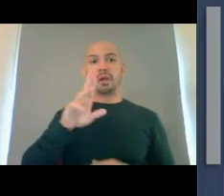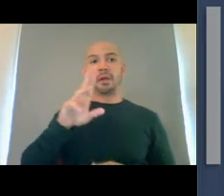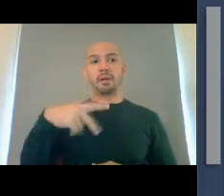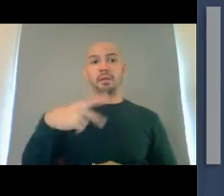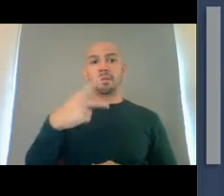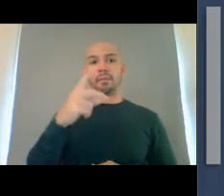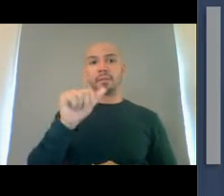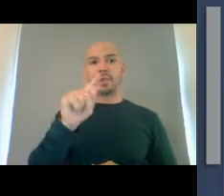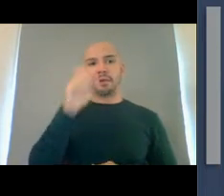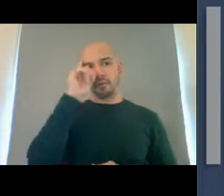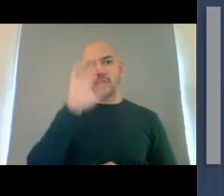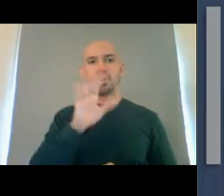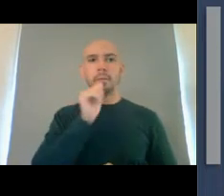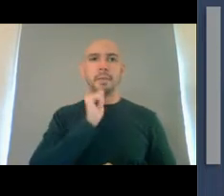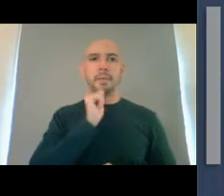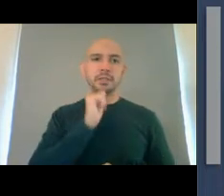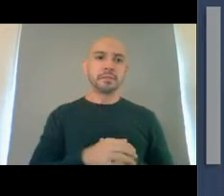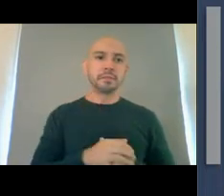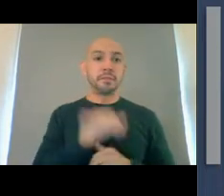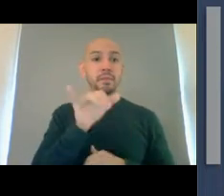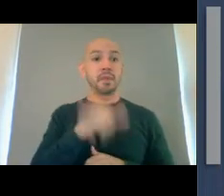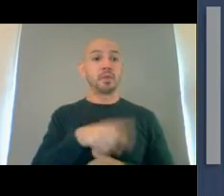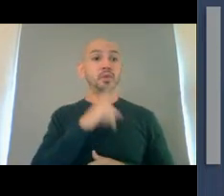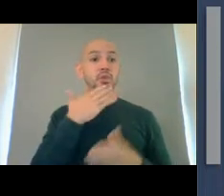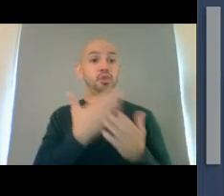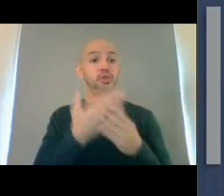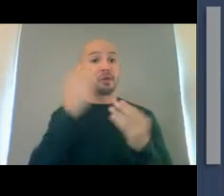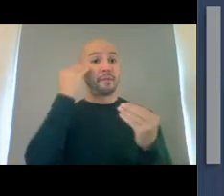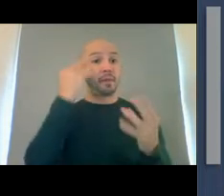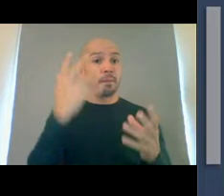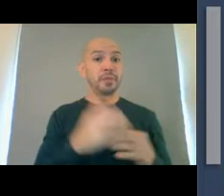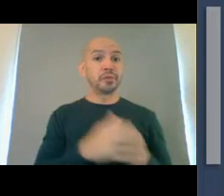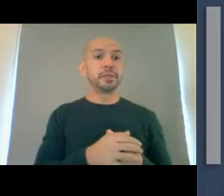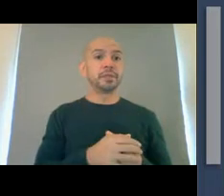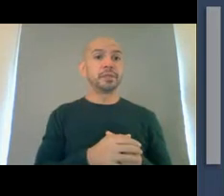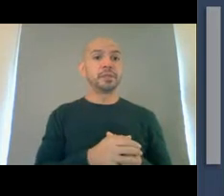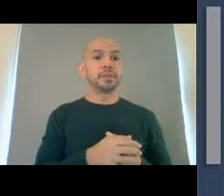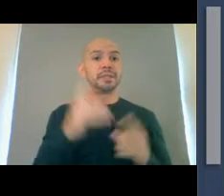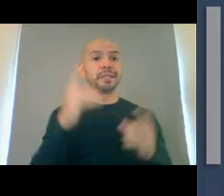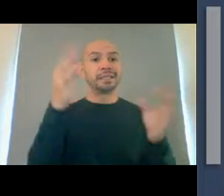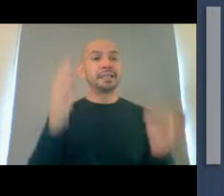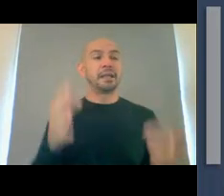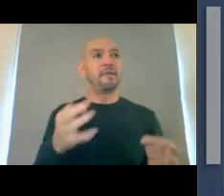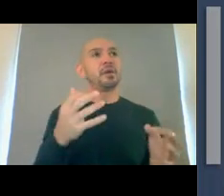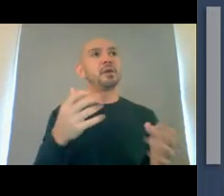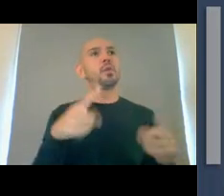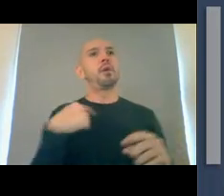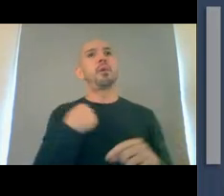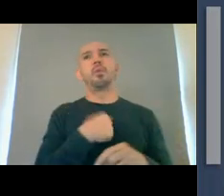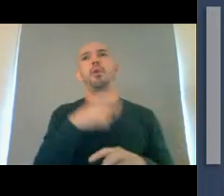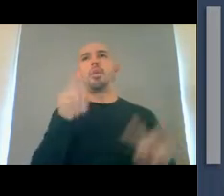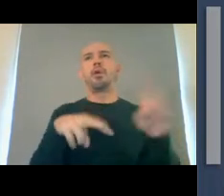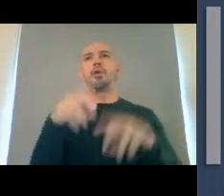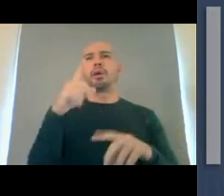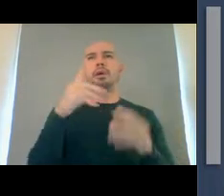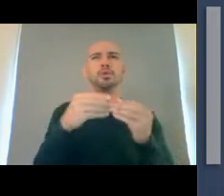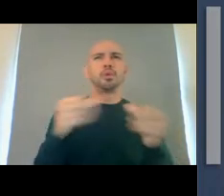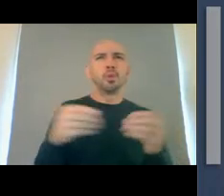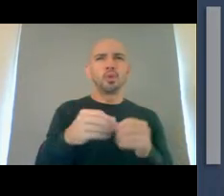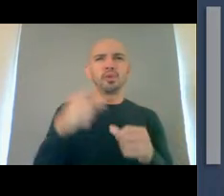patience i don't know that was great information and certainly uh as we're looking at solutions for this